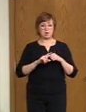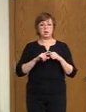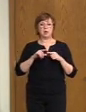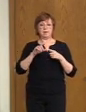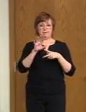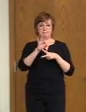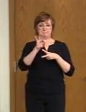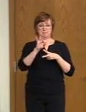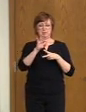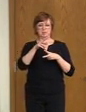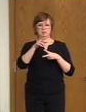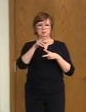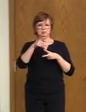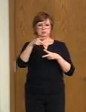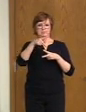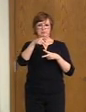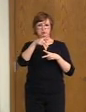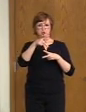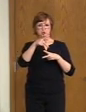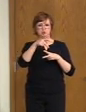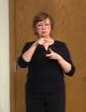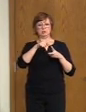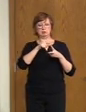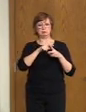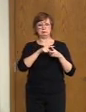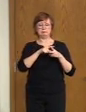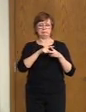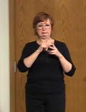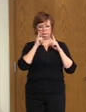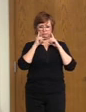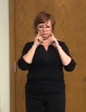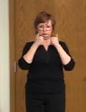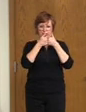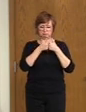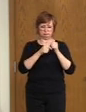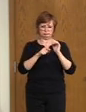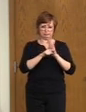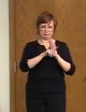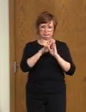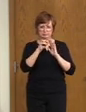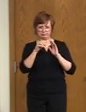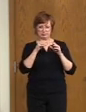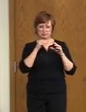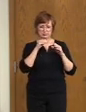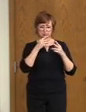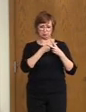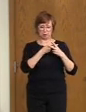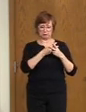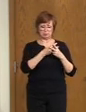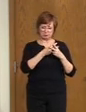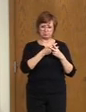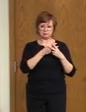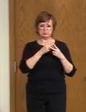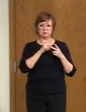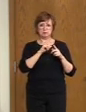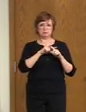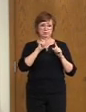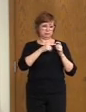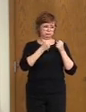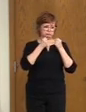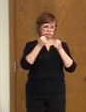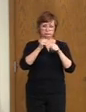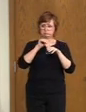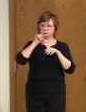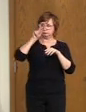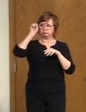with a -70. Also, the fact that Pfizer brings it into the specific area where it's going to be administered. So